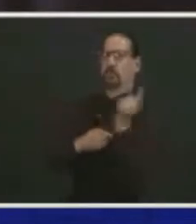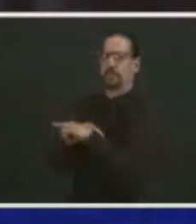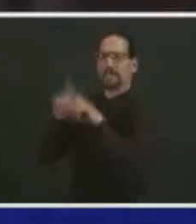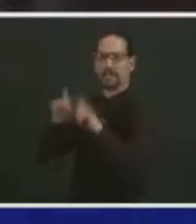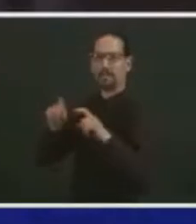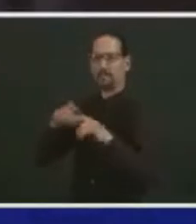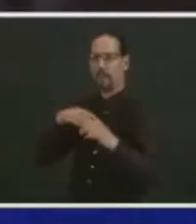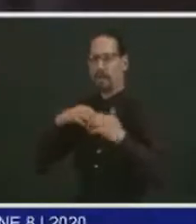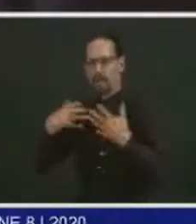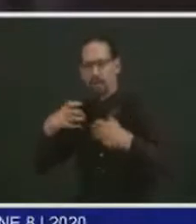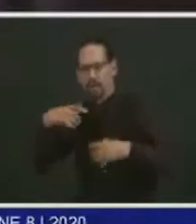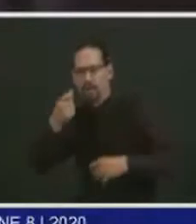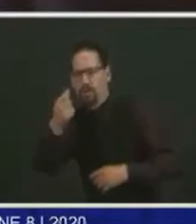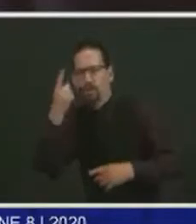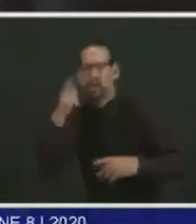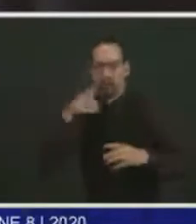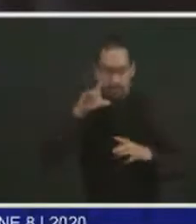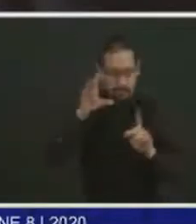The governor also